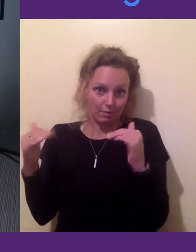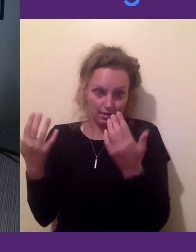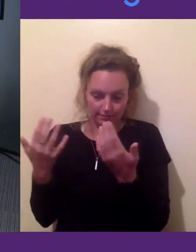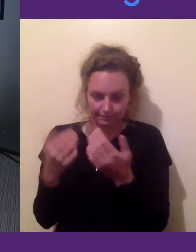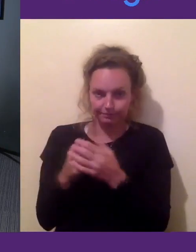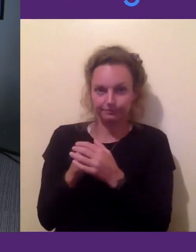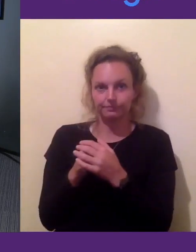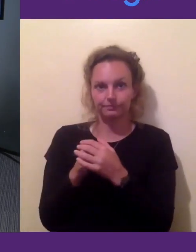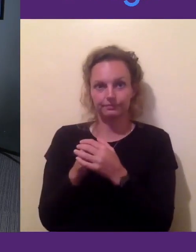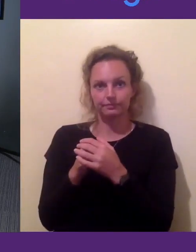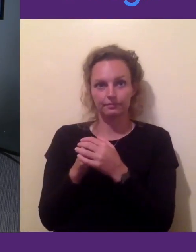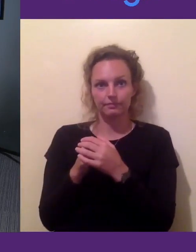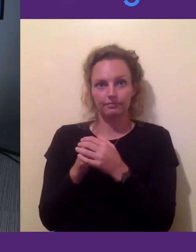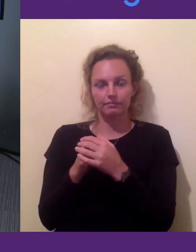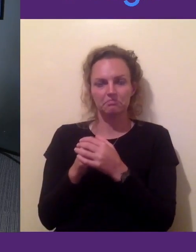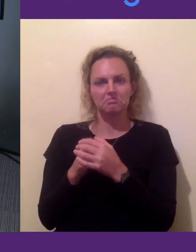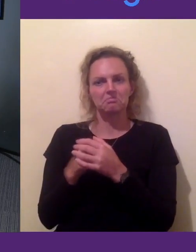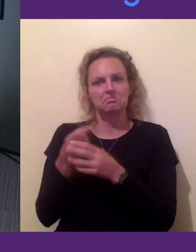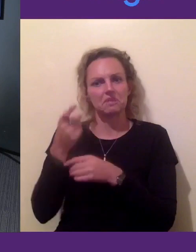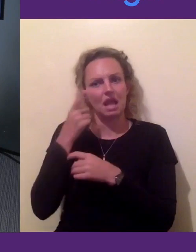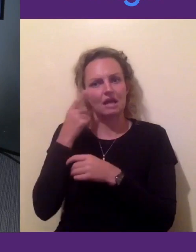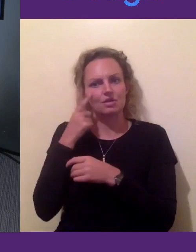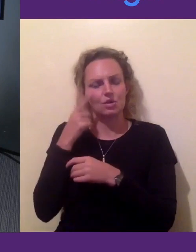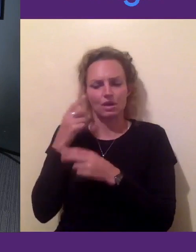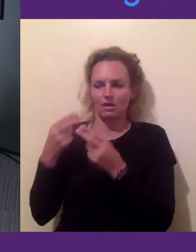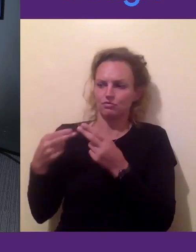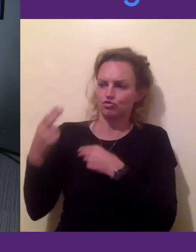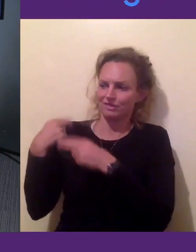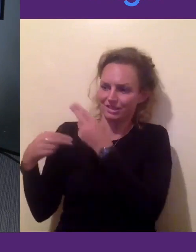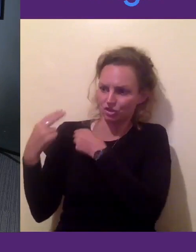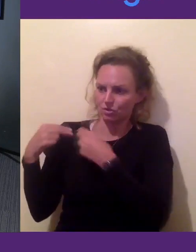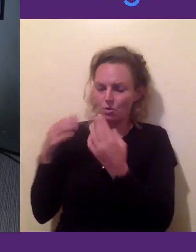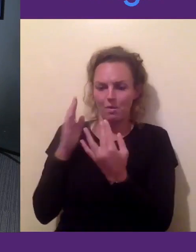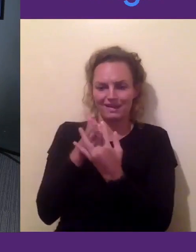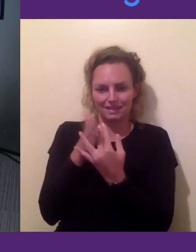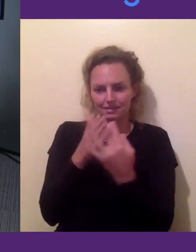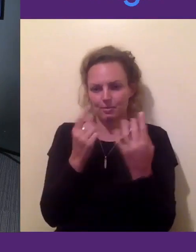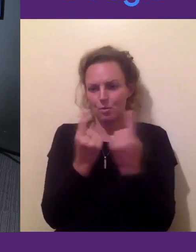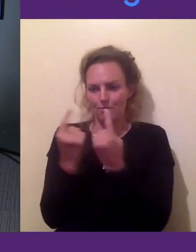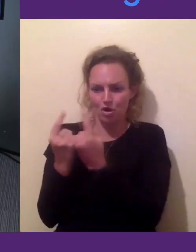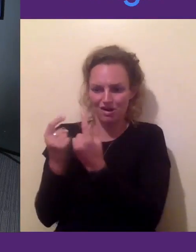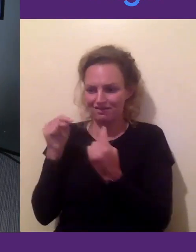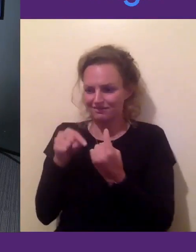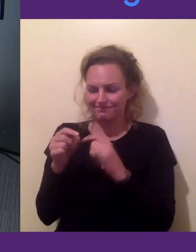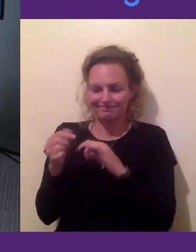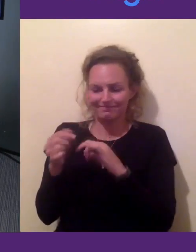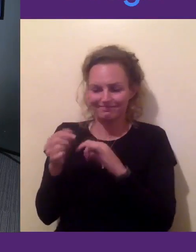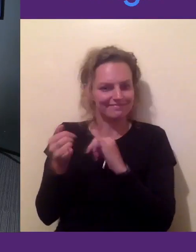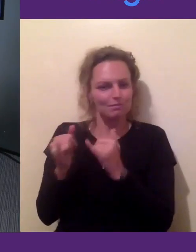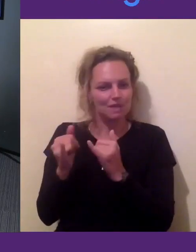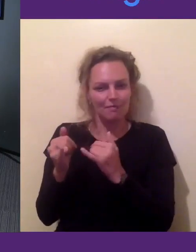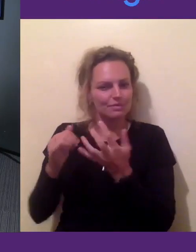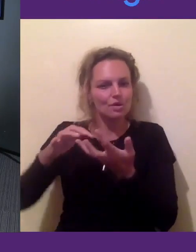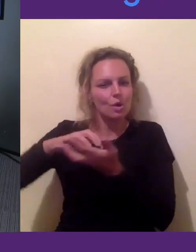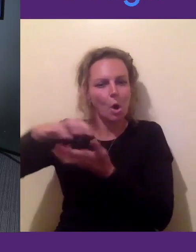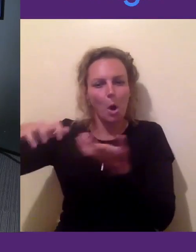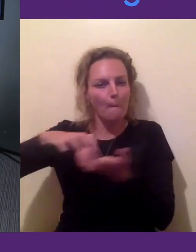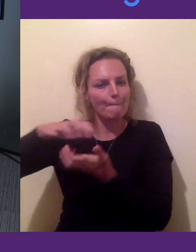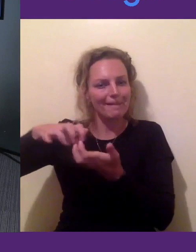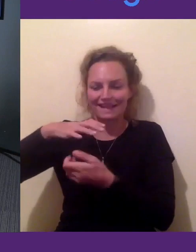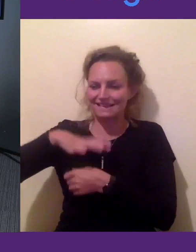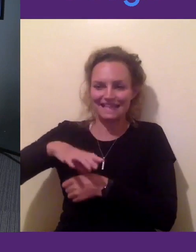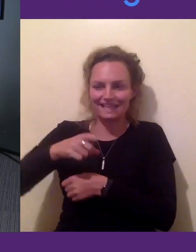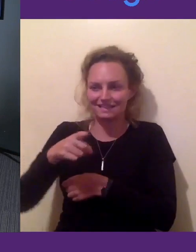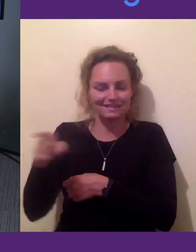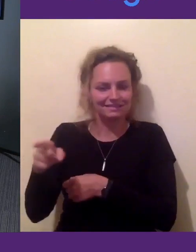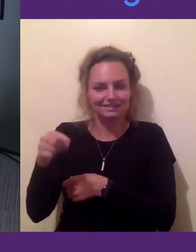traditional accessibility guidelines like WCAG, they don't cover things like complex use cases like whiteboard. So while that's a